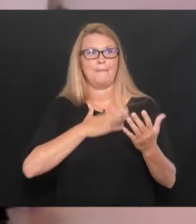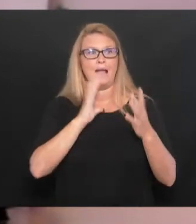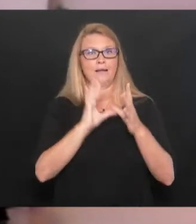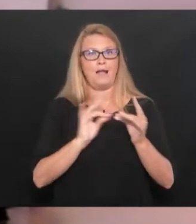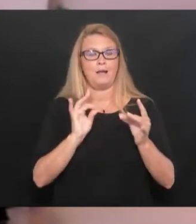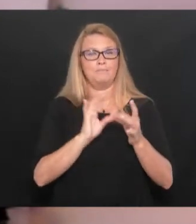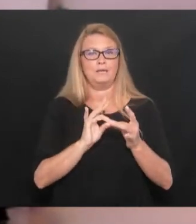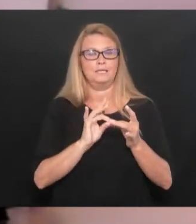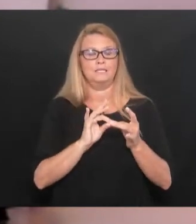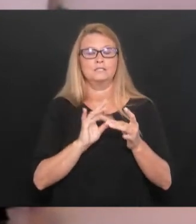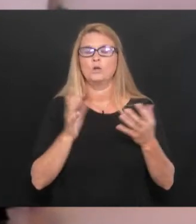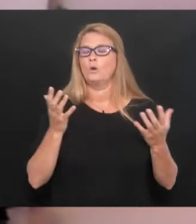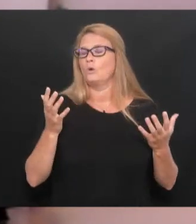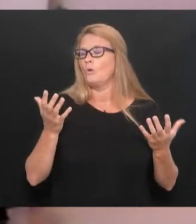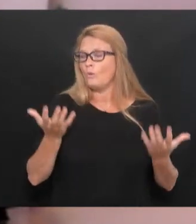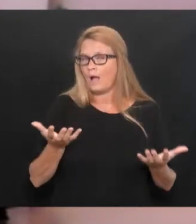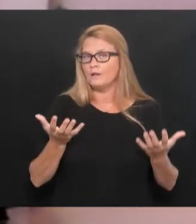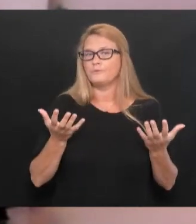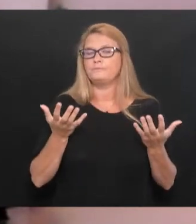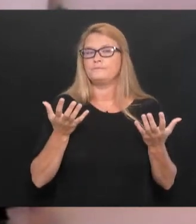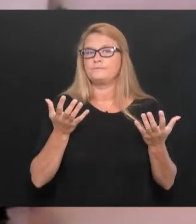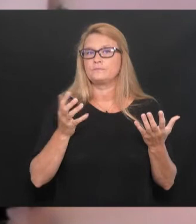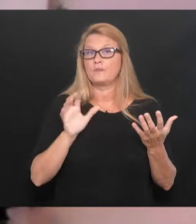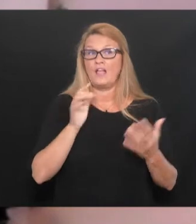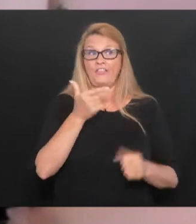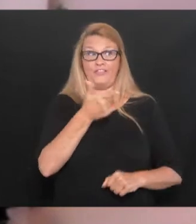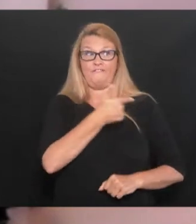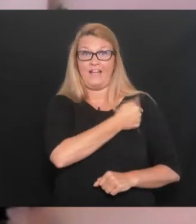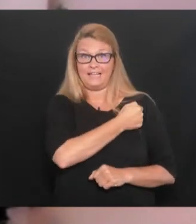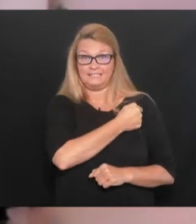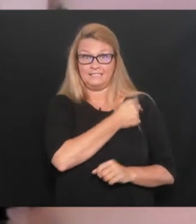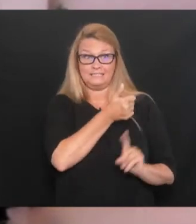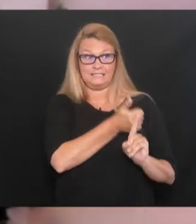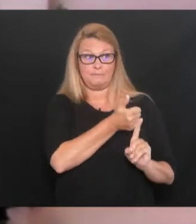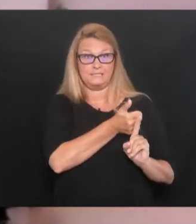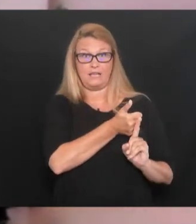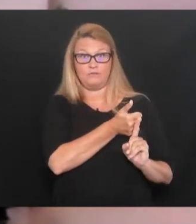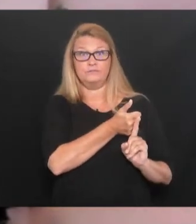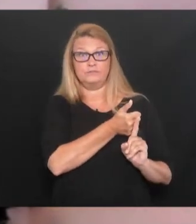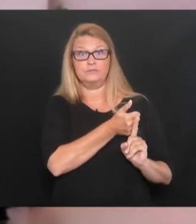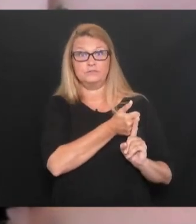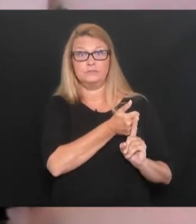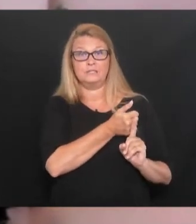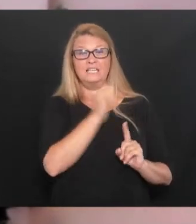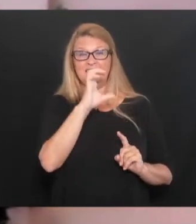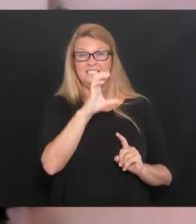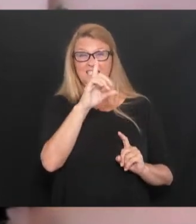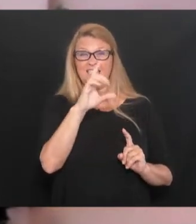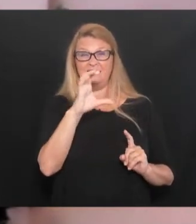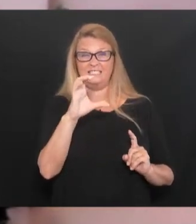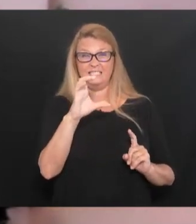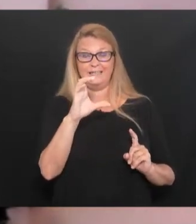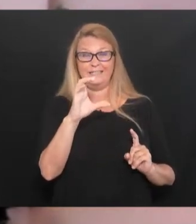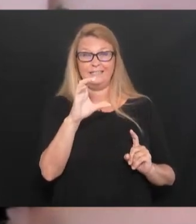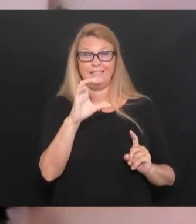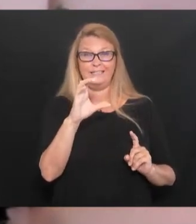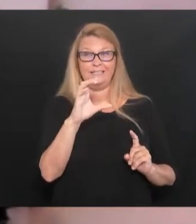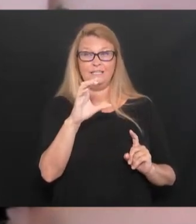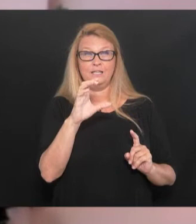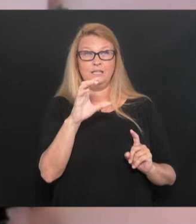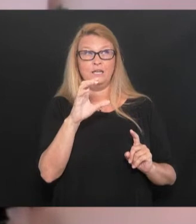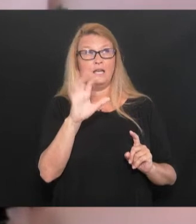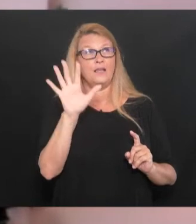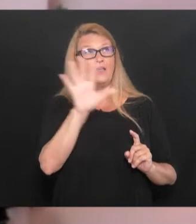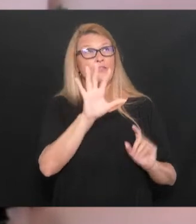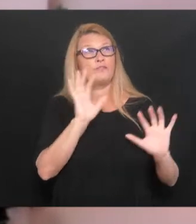it turns out that these vaccines, and this just came out from the CDC, looking across, I think,